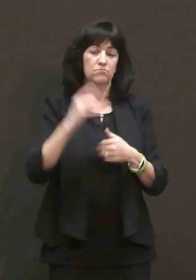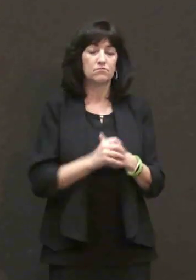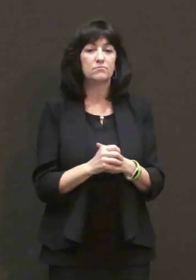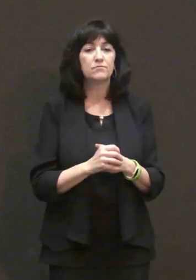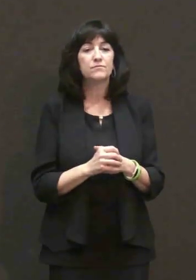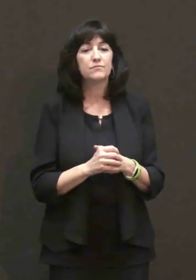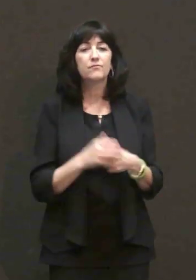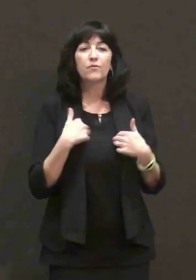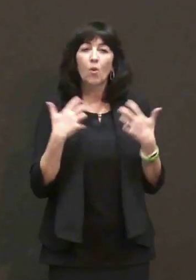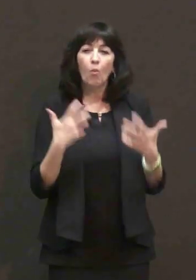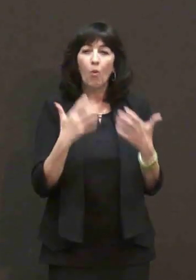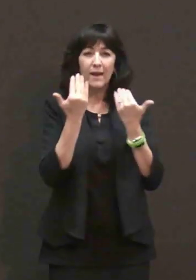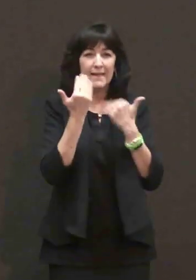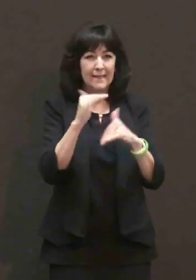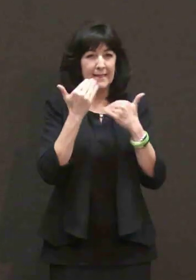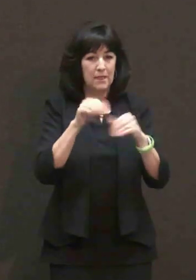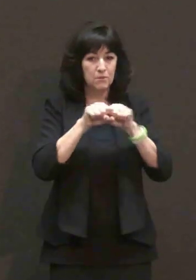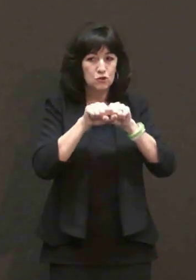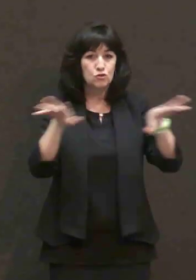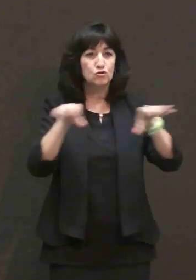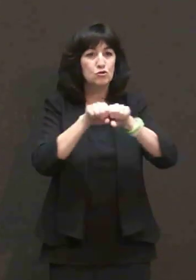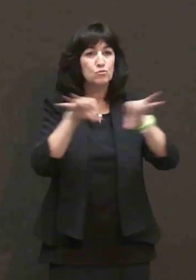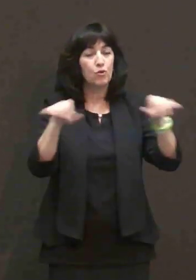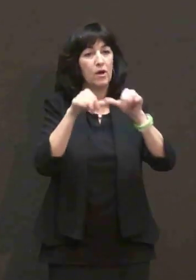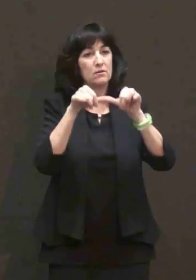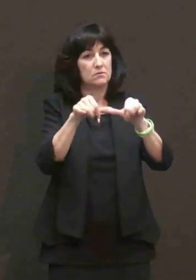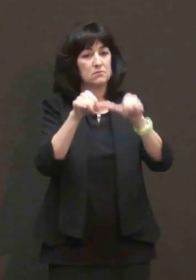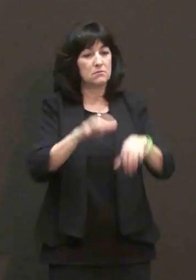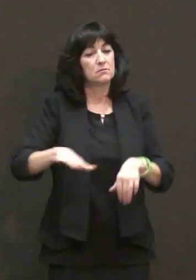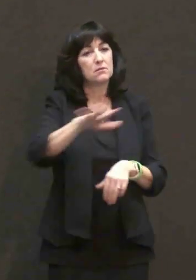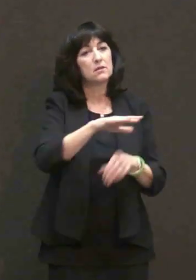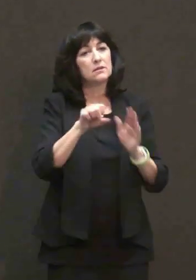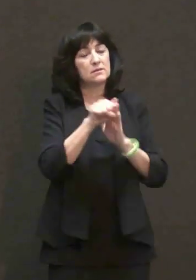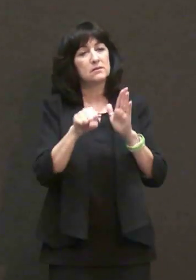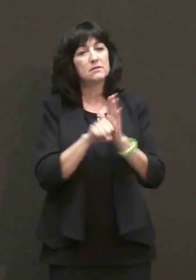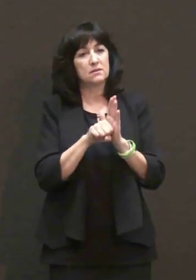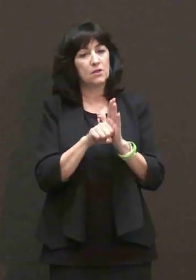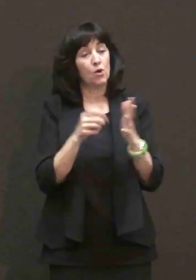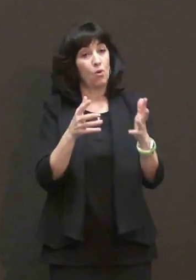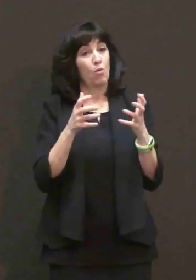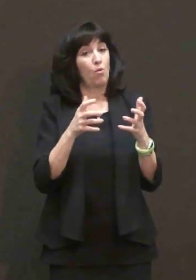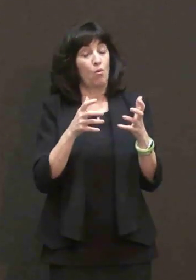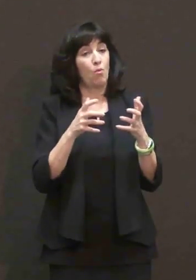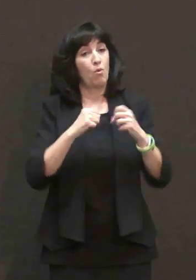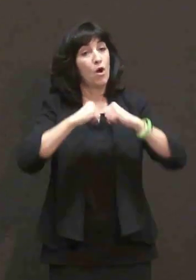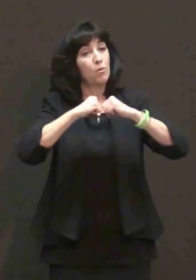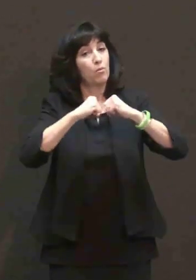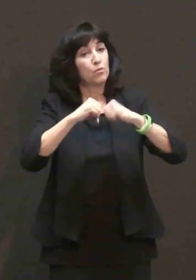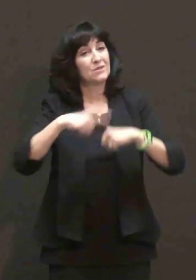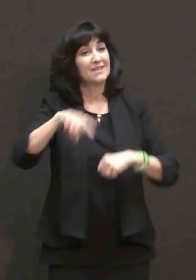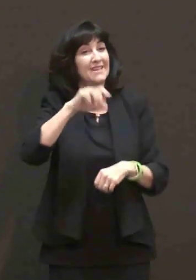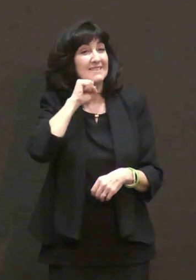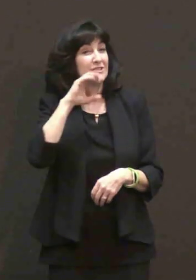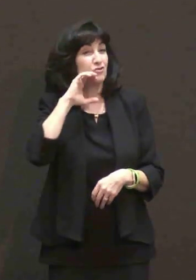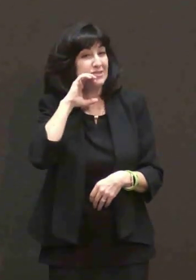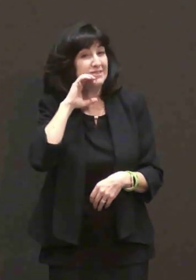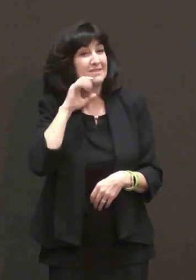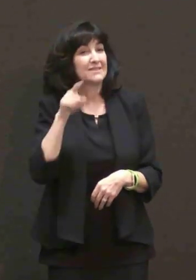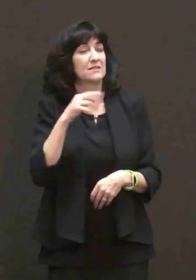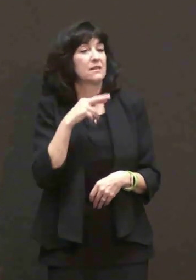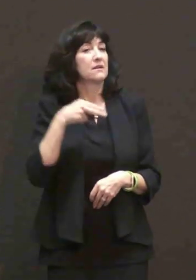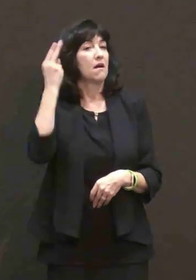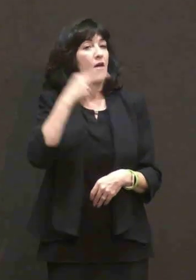limit the spread of the virus across our state, to protect mostly senior citizens who are most at risk. All the 15